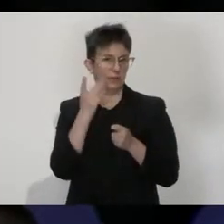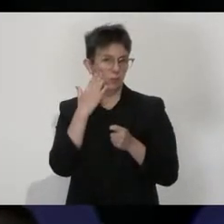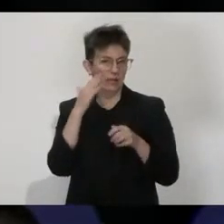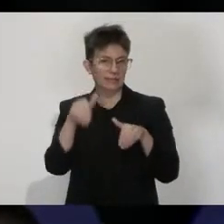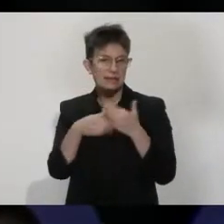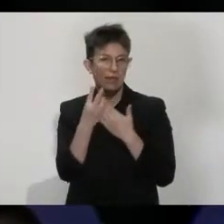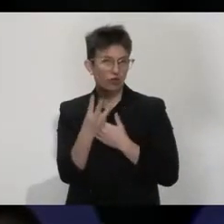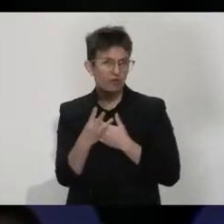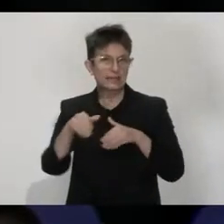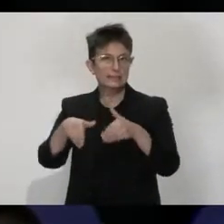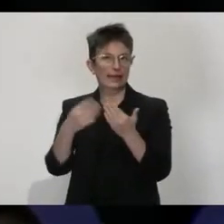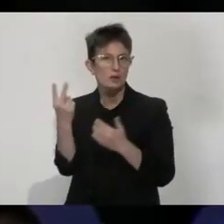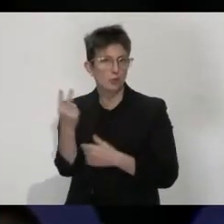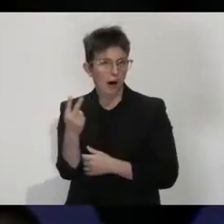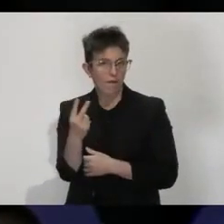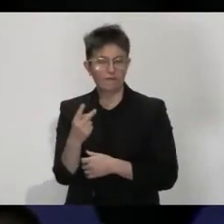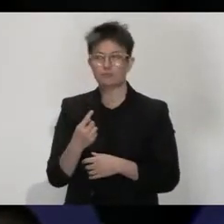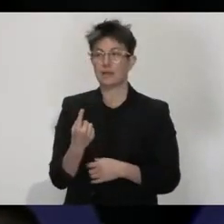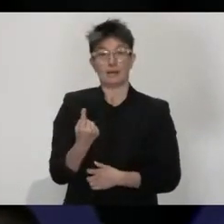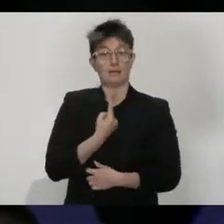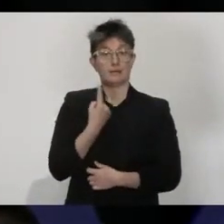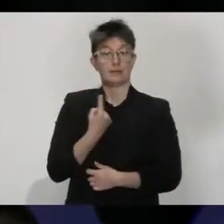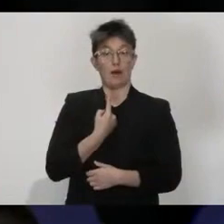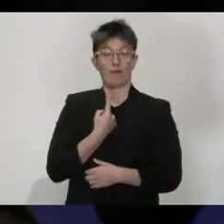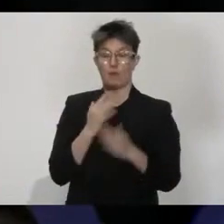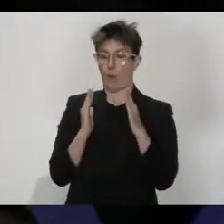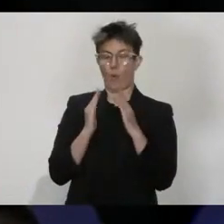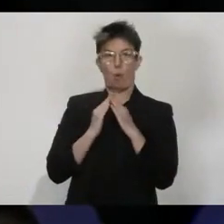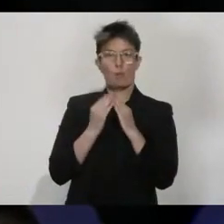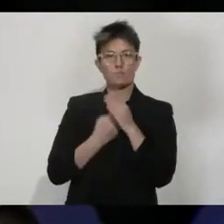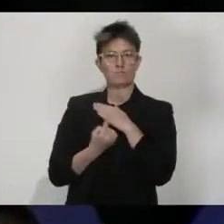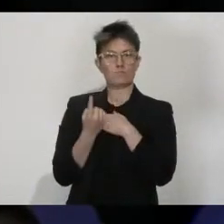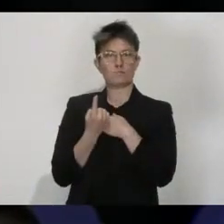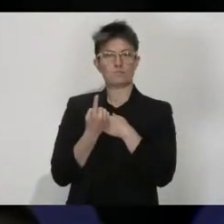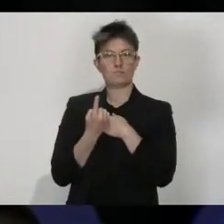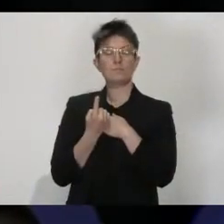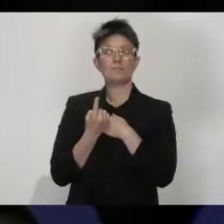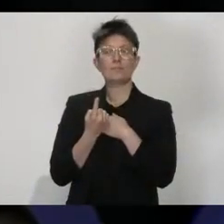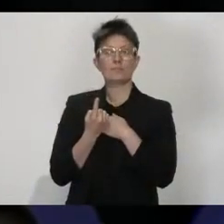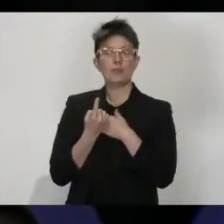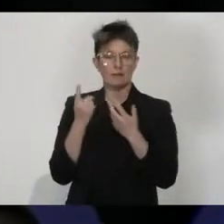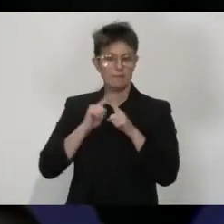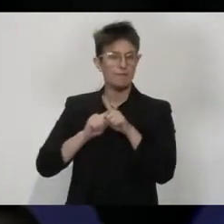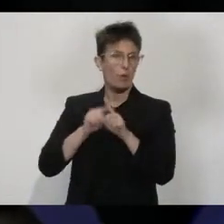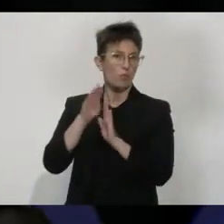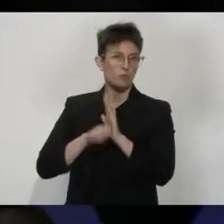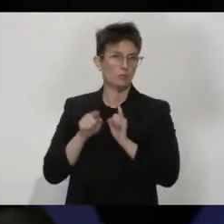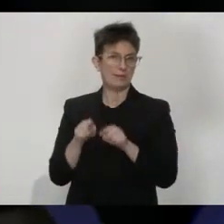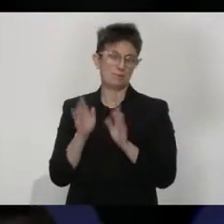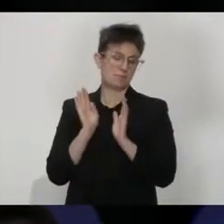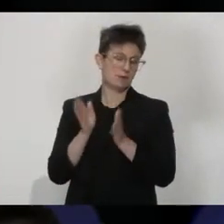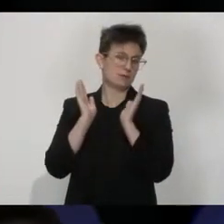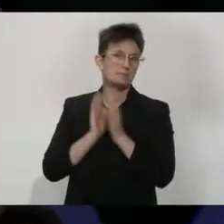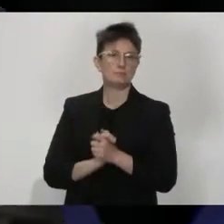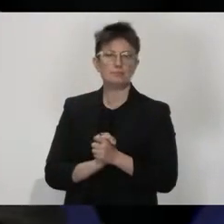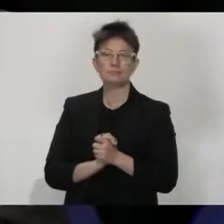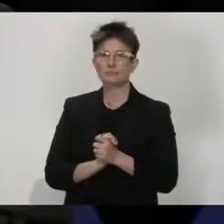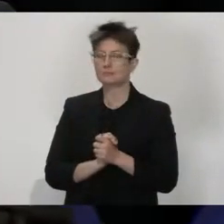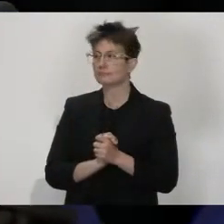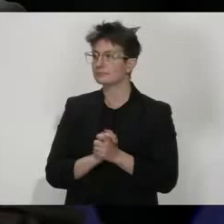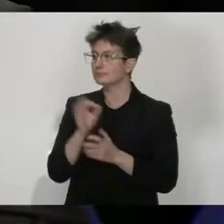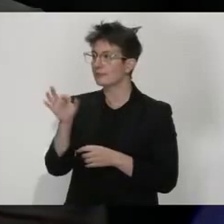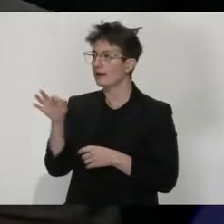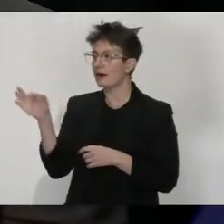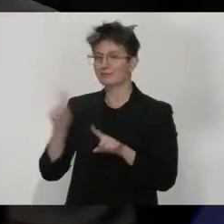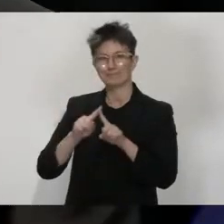12, is self-isolating and is following all of the protocols that need to be followed. So can I just change to a different topic now for